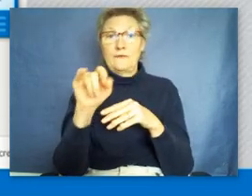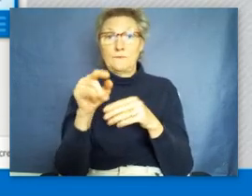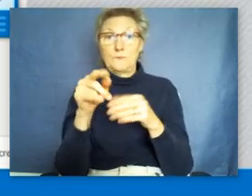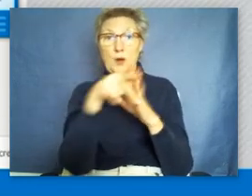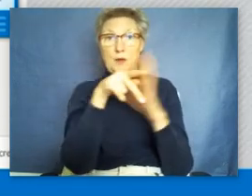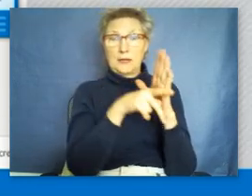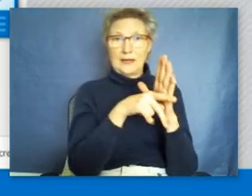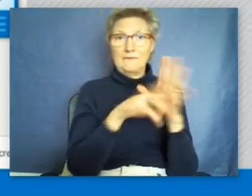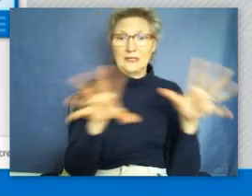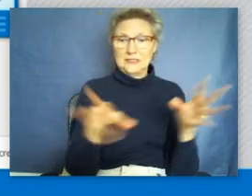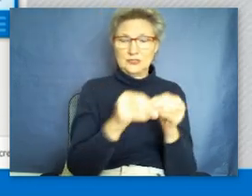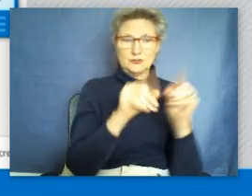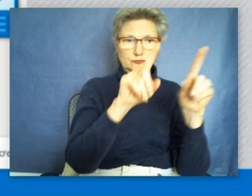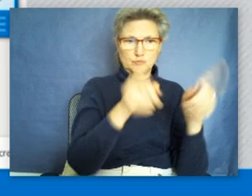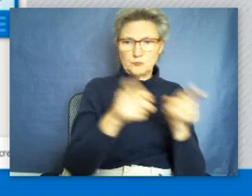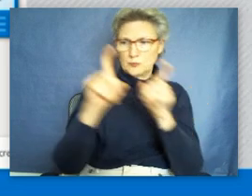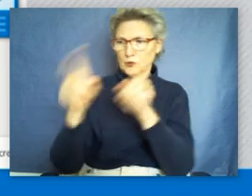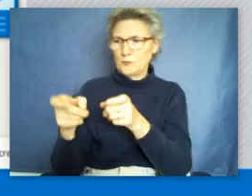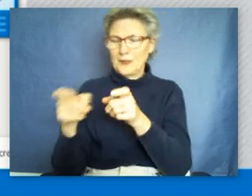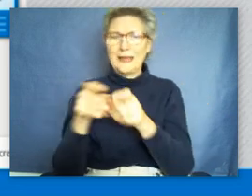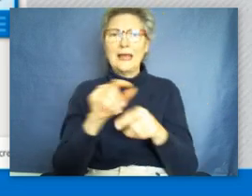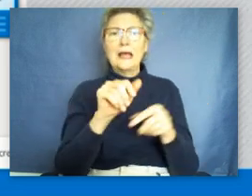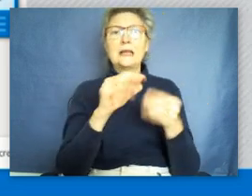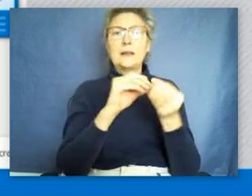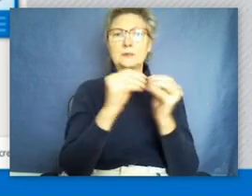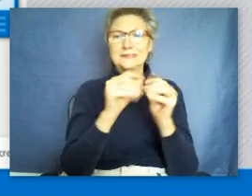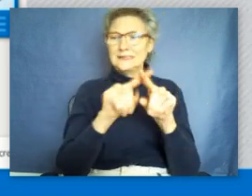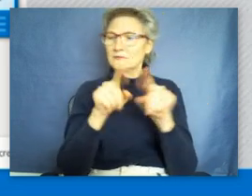group add-ins in different ways, which also helped us